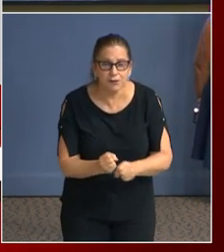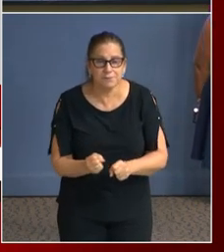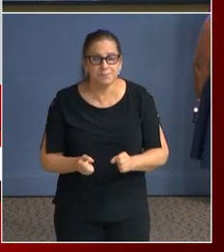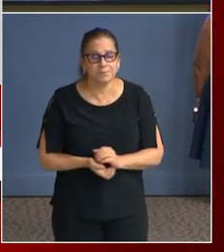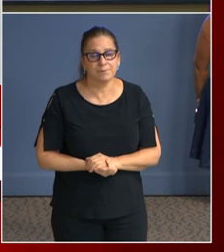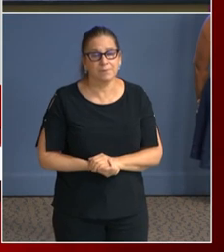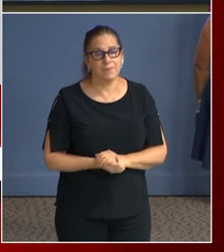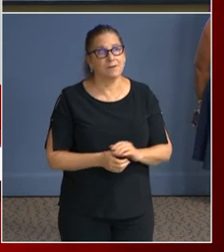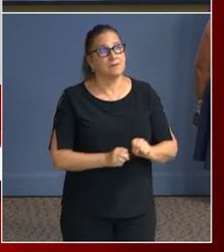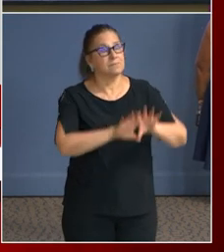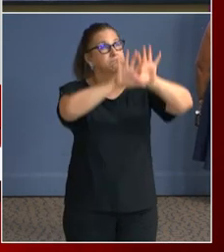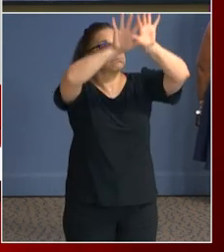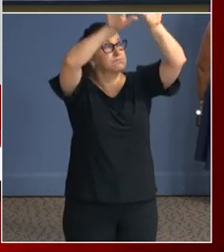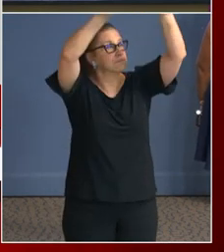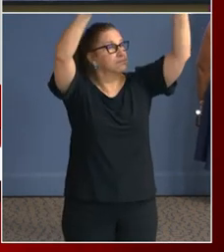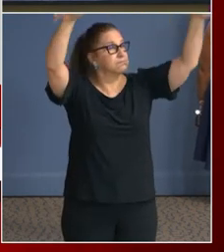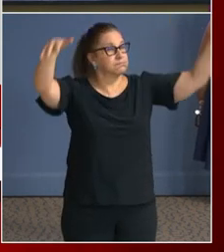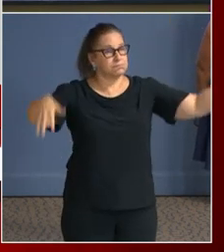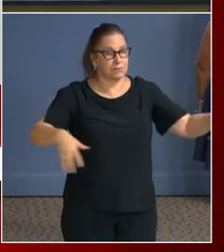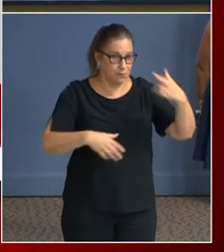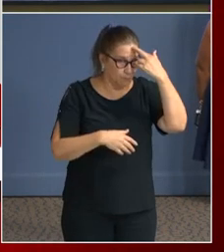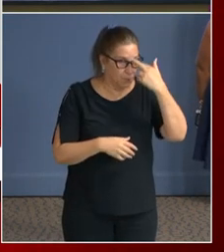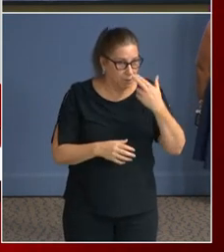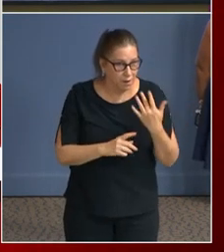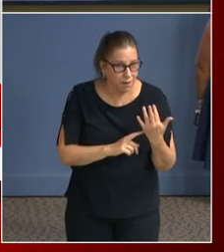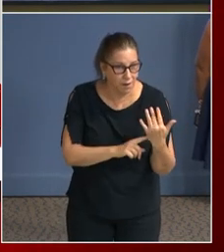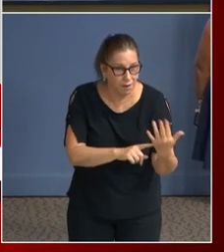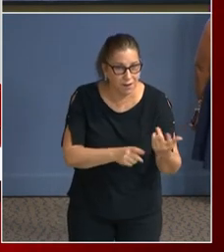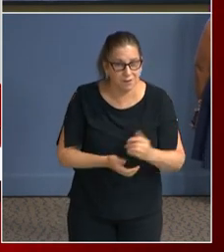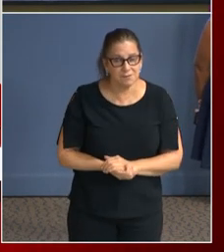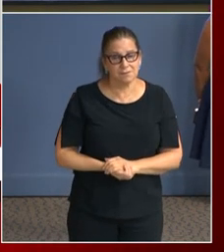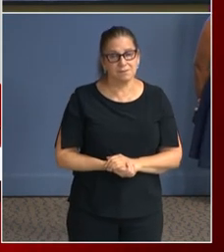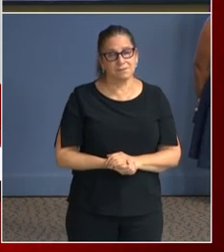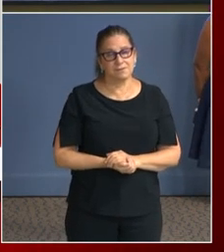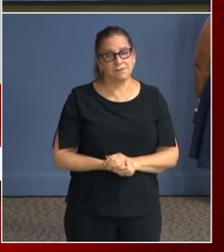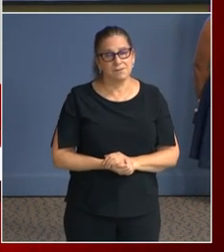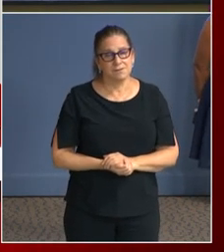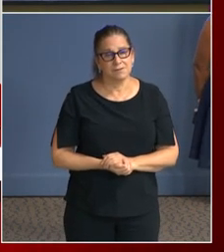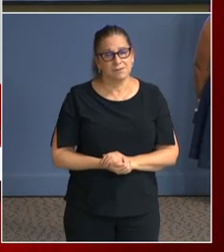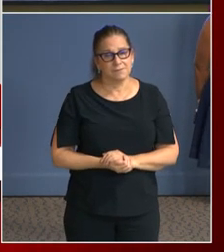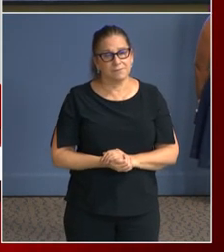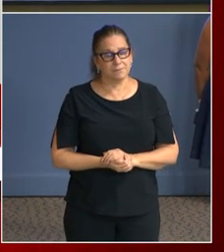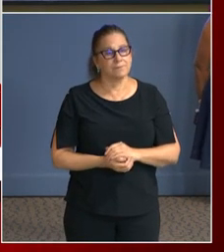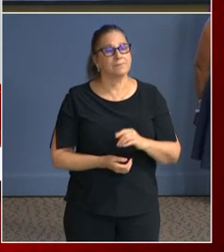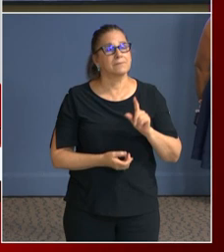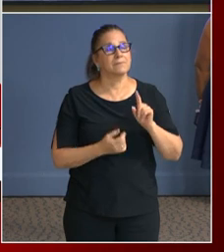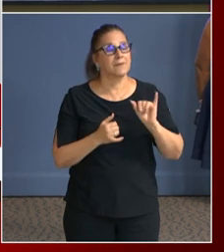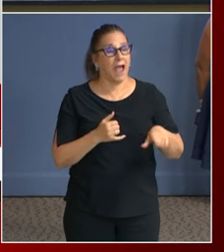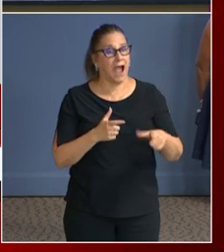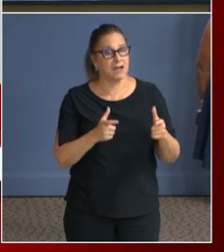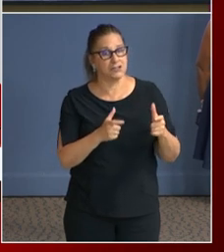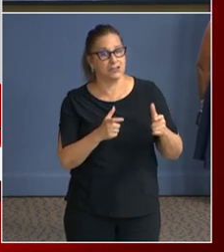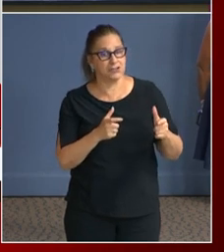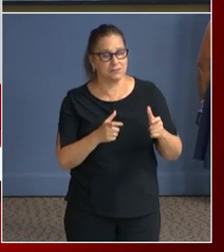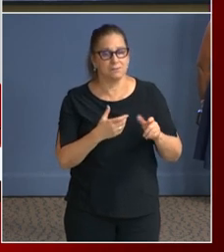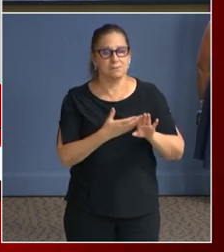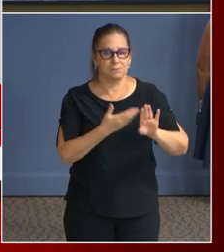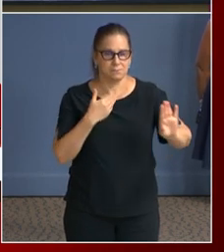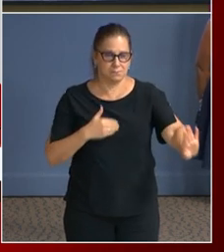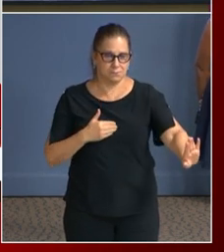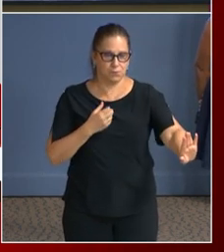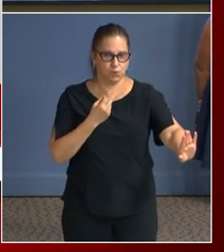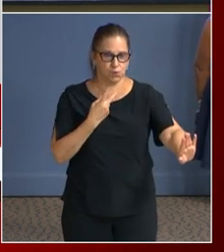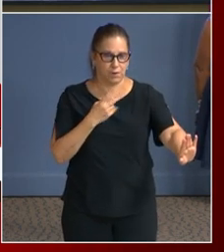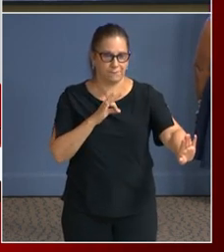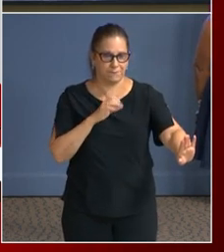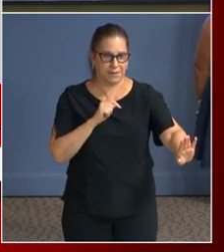that emits sparks of flame greater than 12 feet. Legal are sparklers